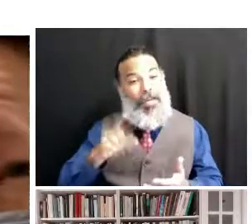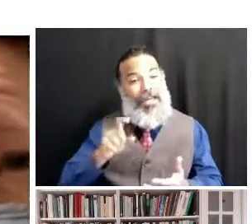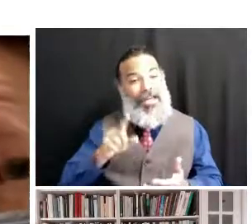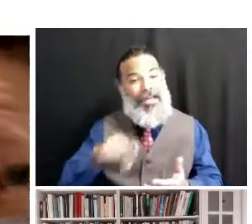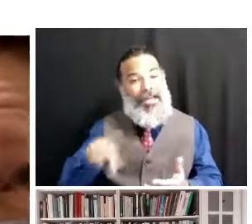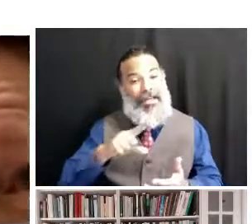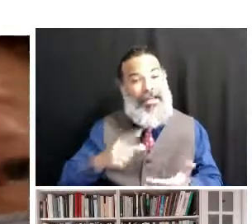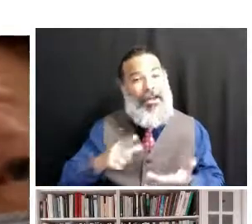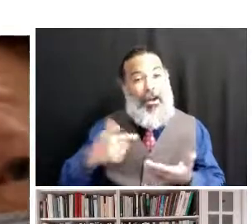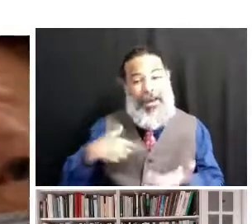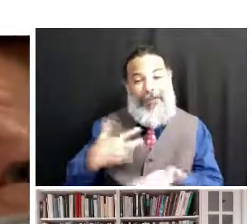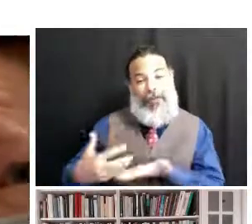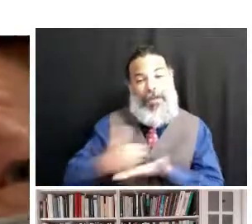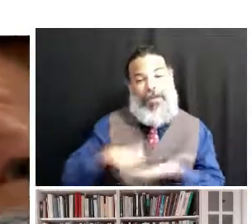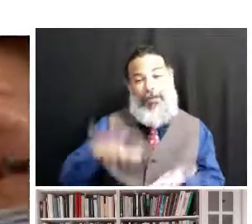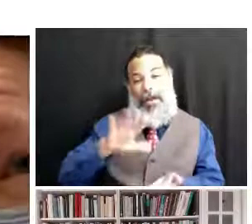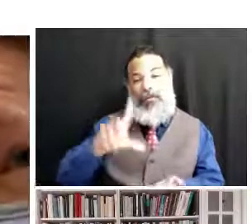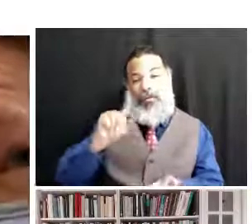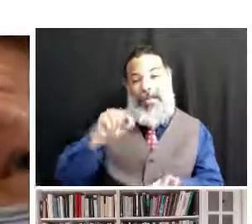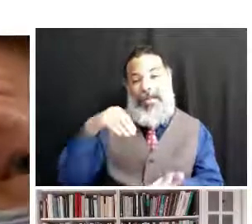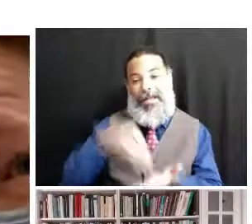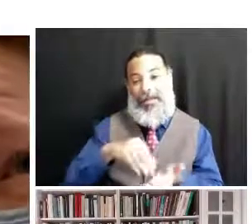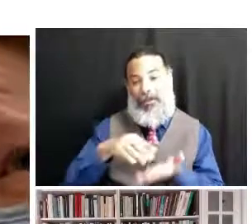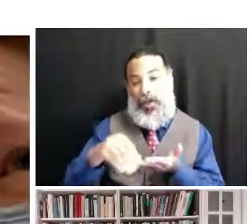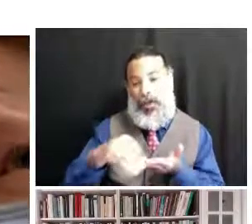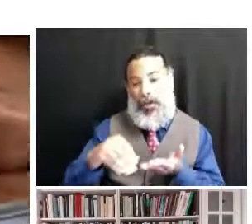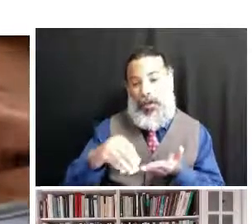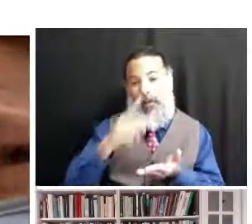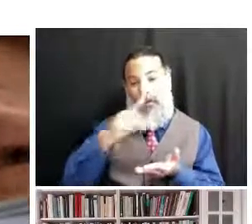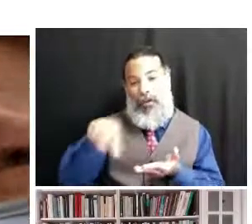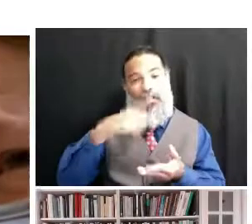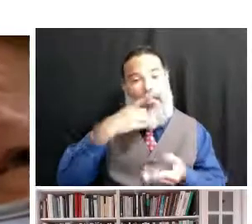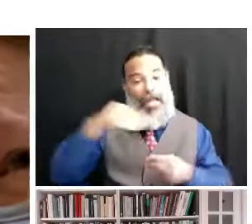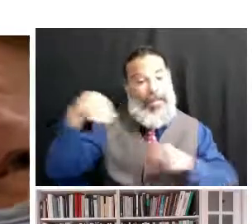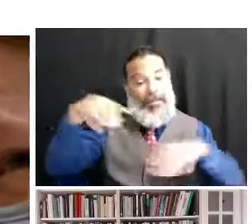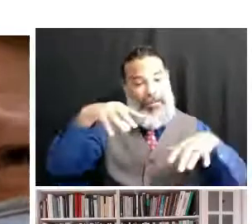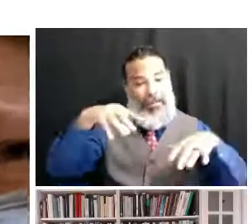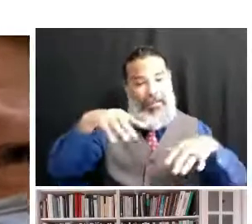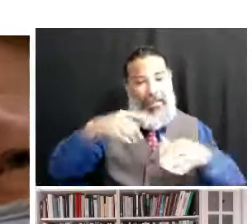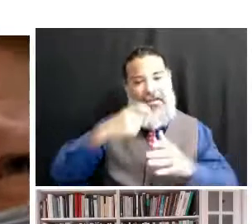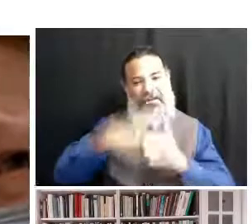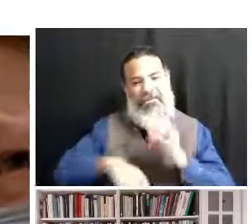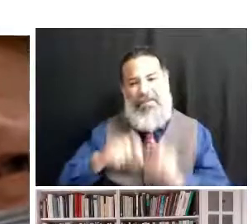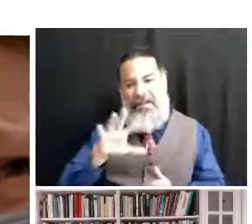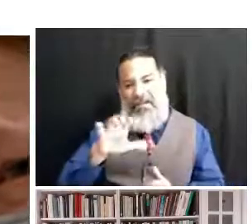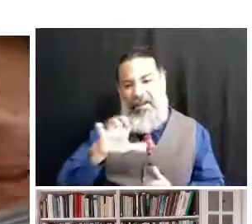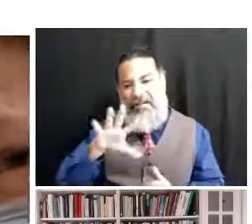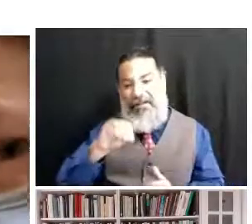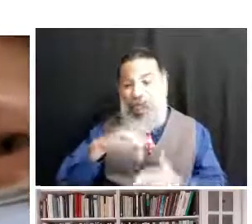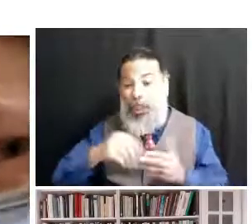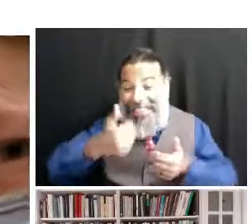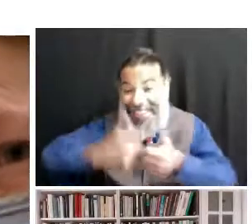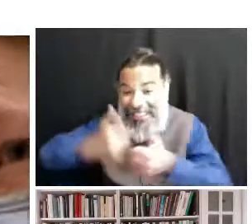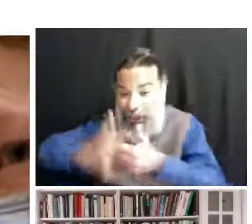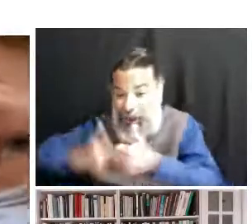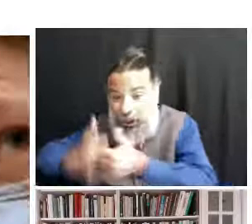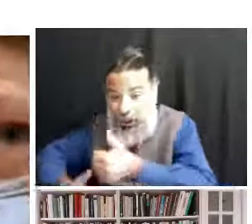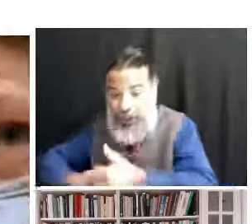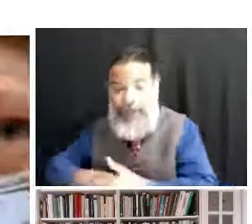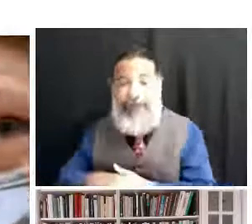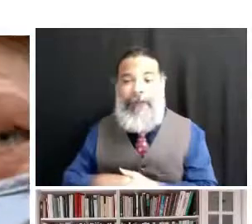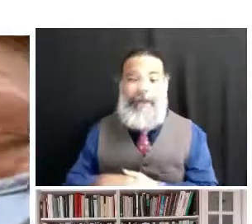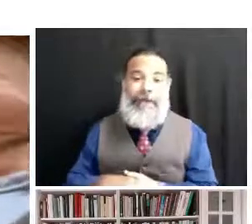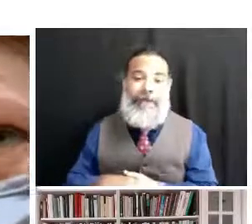about $20,000 for these lights, which cost about $550 a piece.